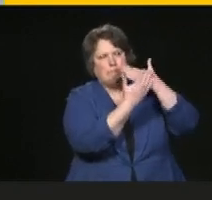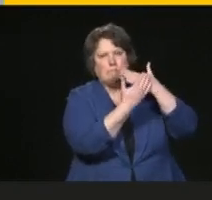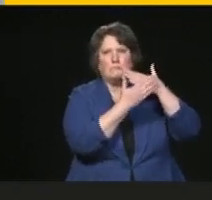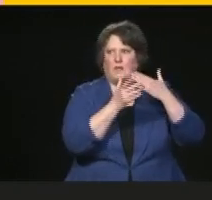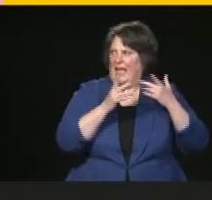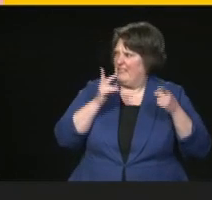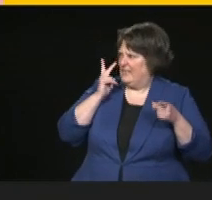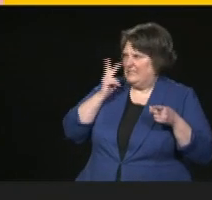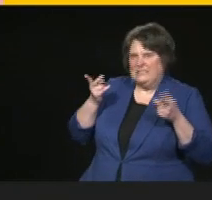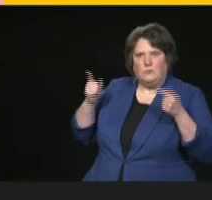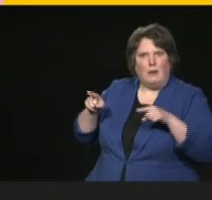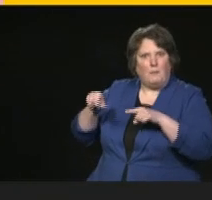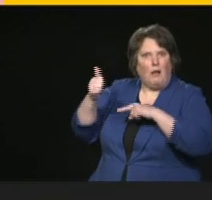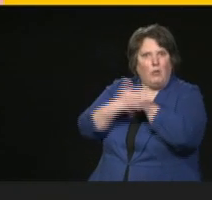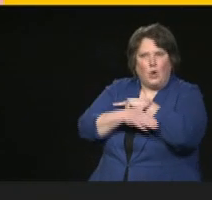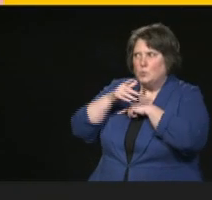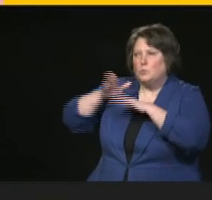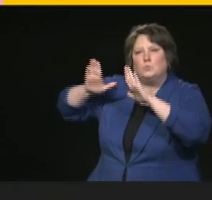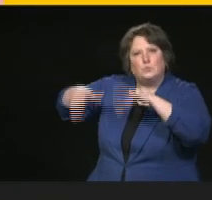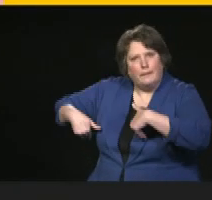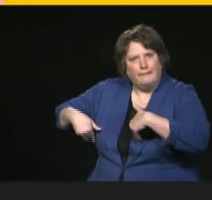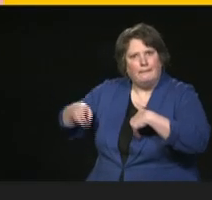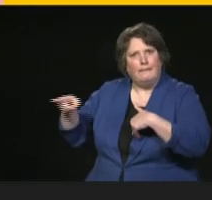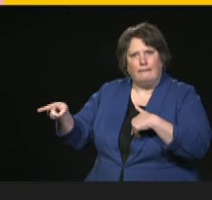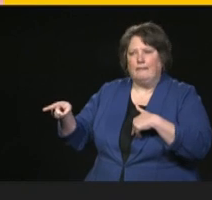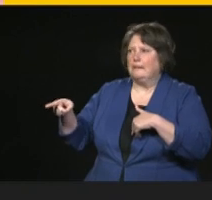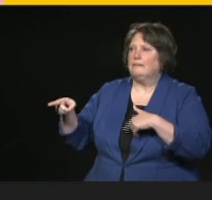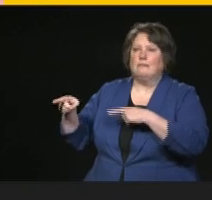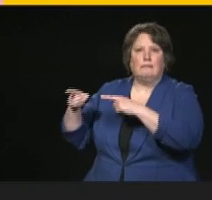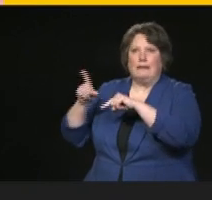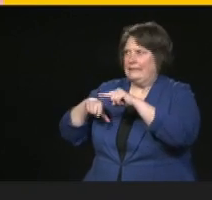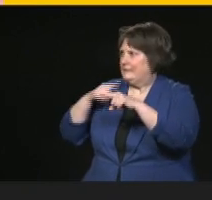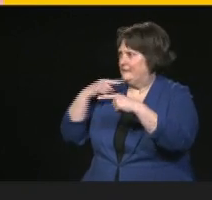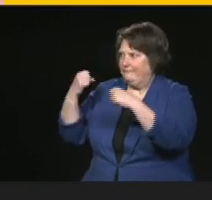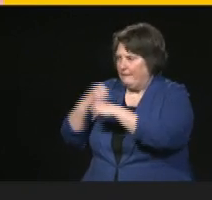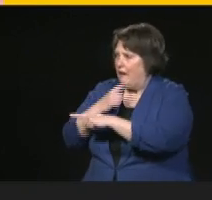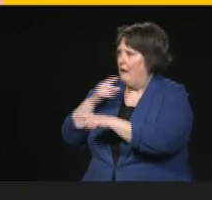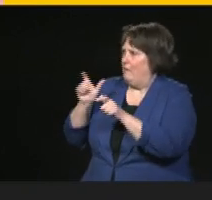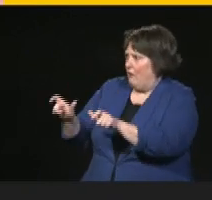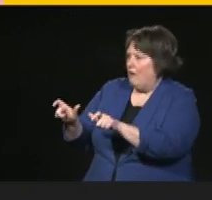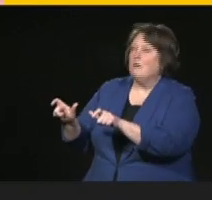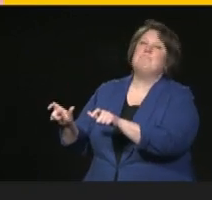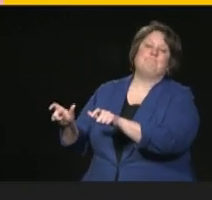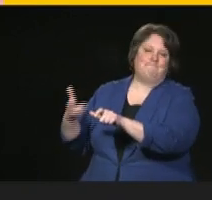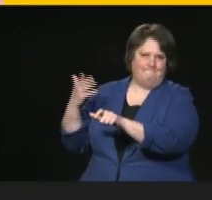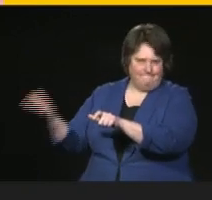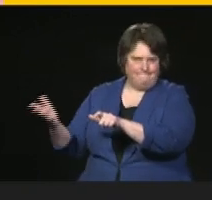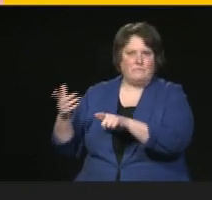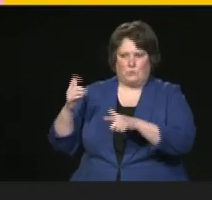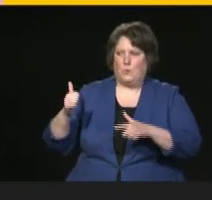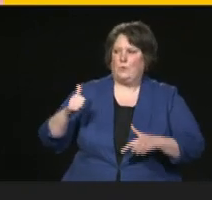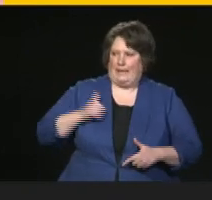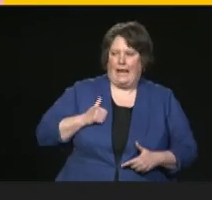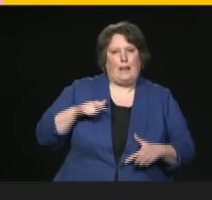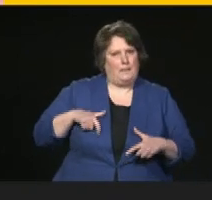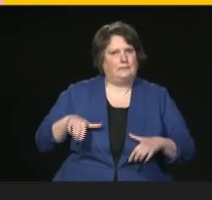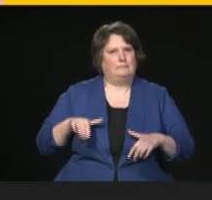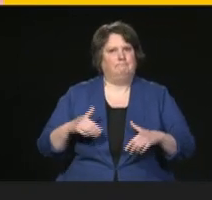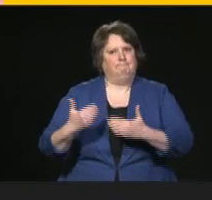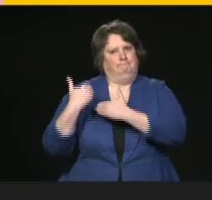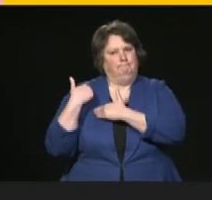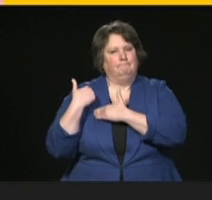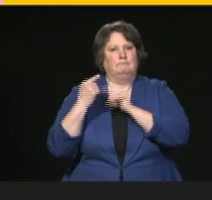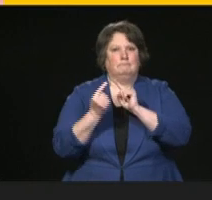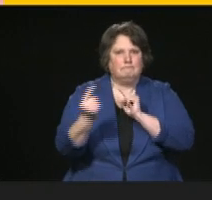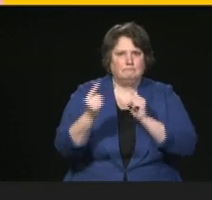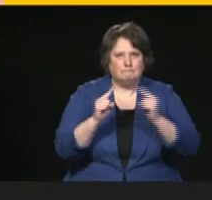start soon enough or fight hard enough. We must all strictly maintain physical distancing, comply with quarantine and self-isolation